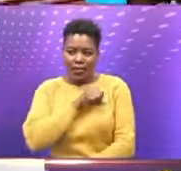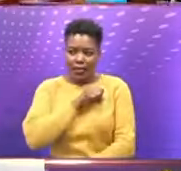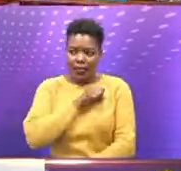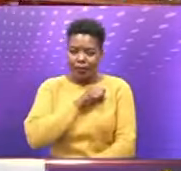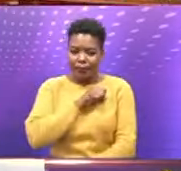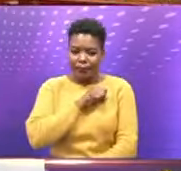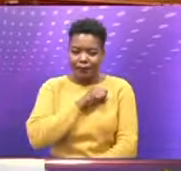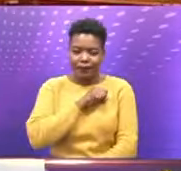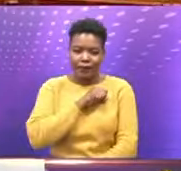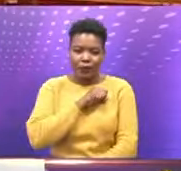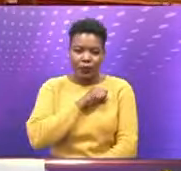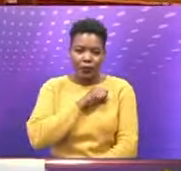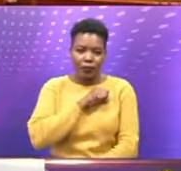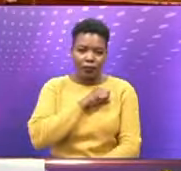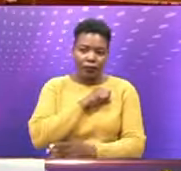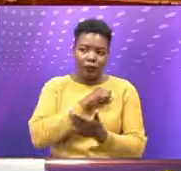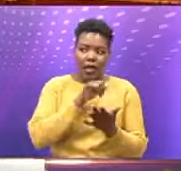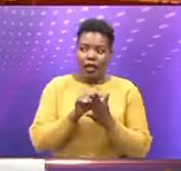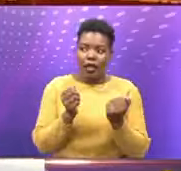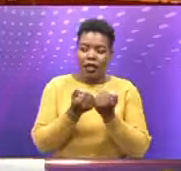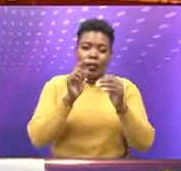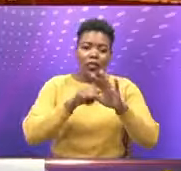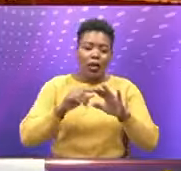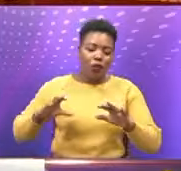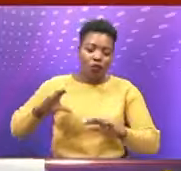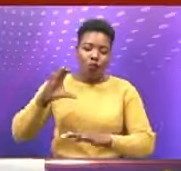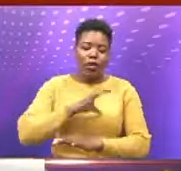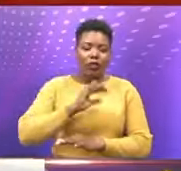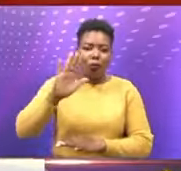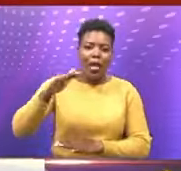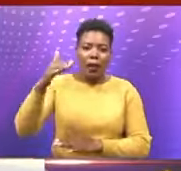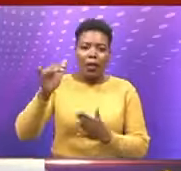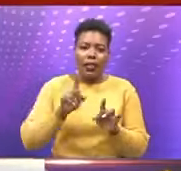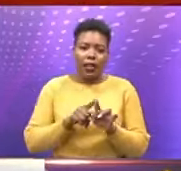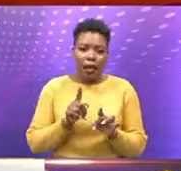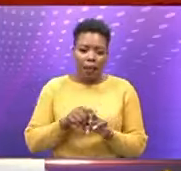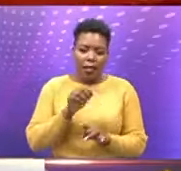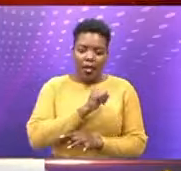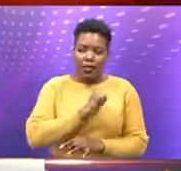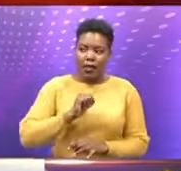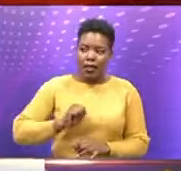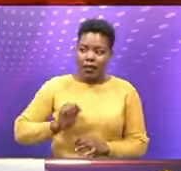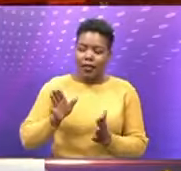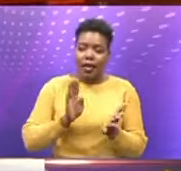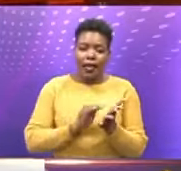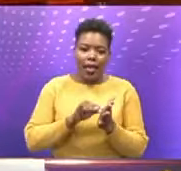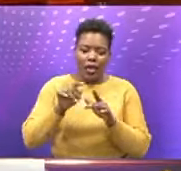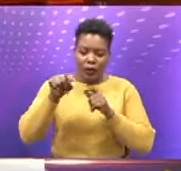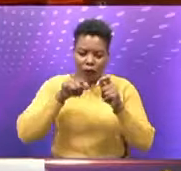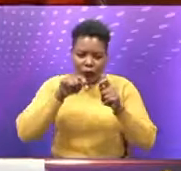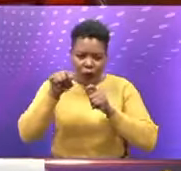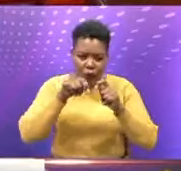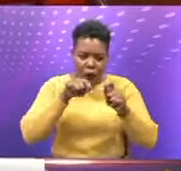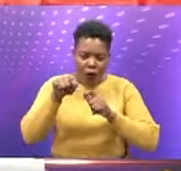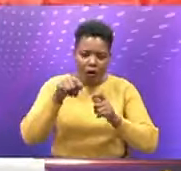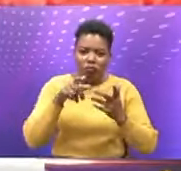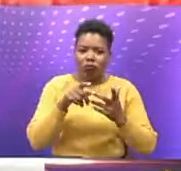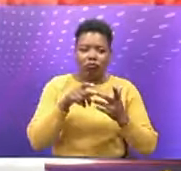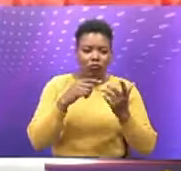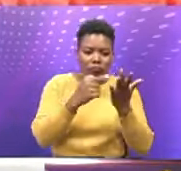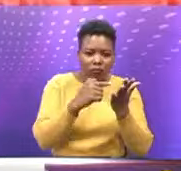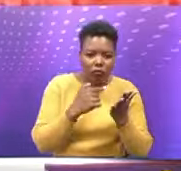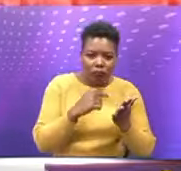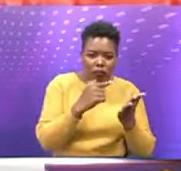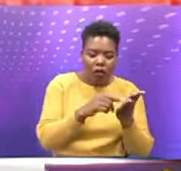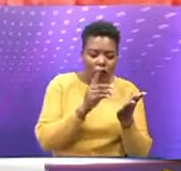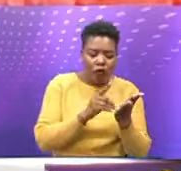engaging. Magi ne timore kinde ma komiti mar od bura mamalo kaachiel gi senet bende ne tayo bura mar thek e kind